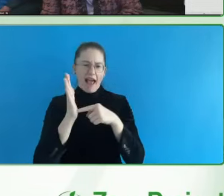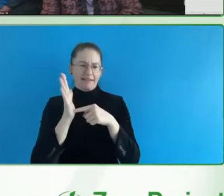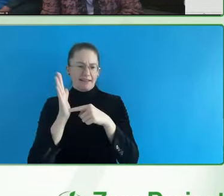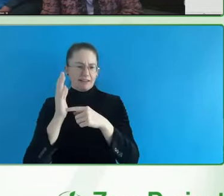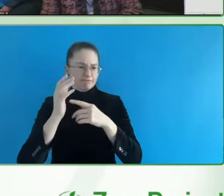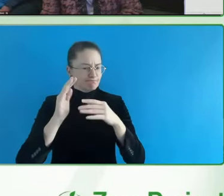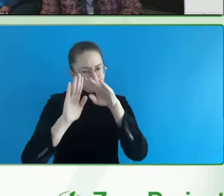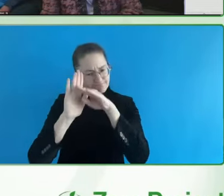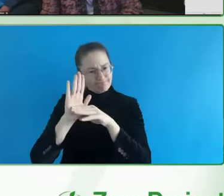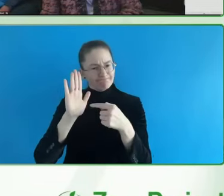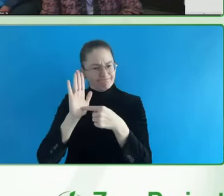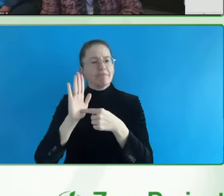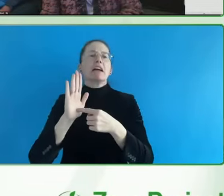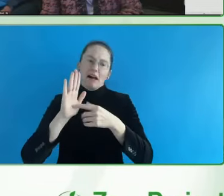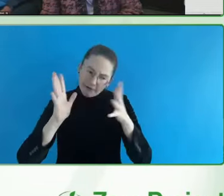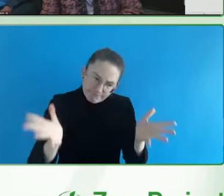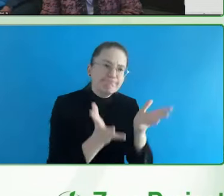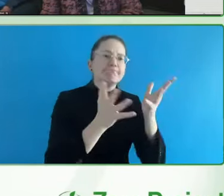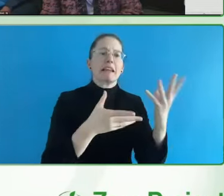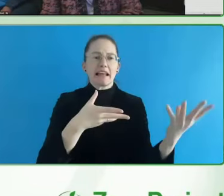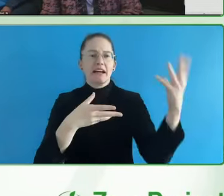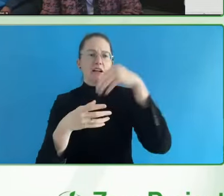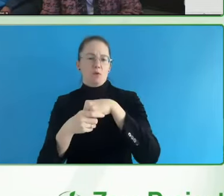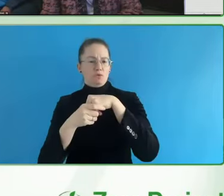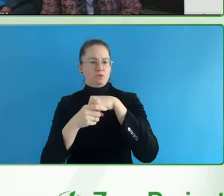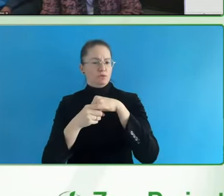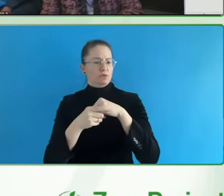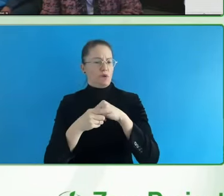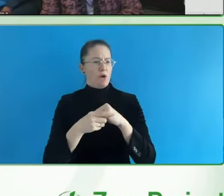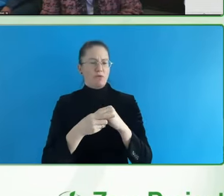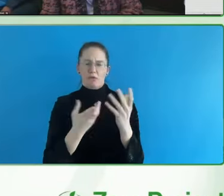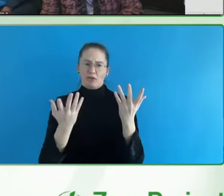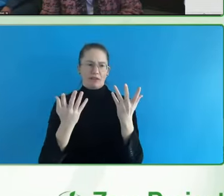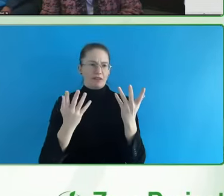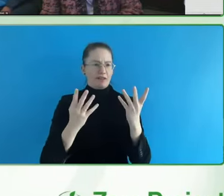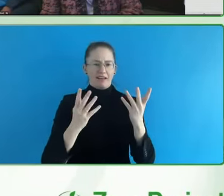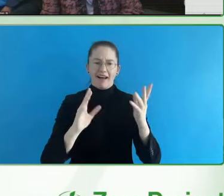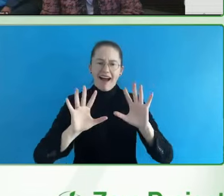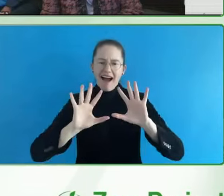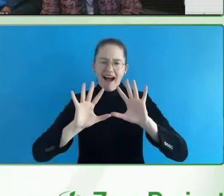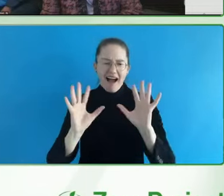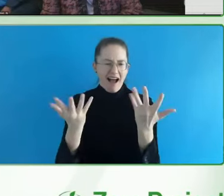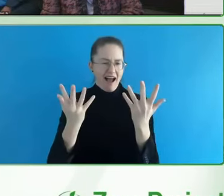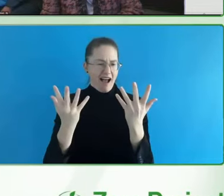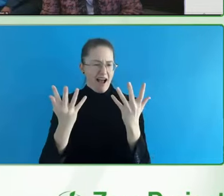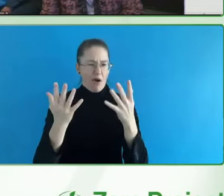feedback loop translated for next steps of the policy-making process?